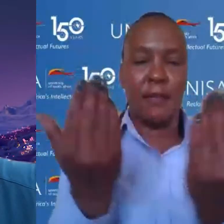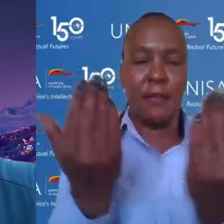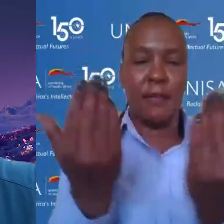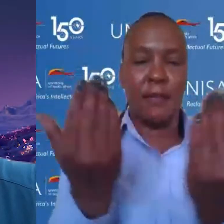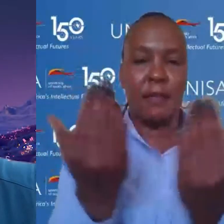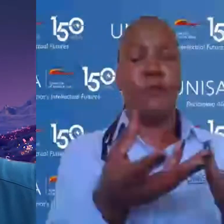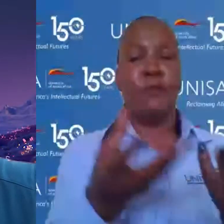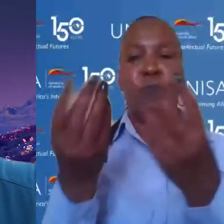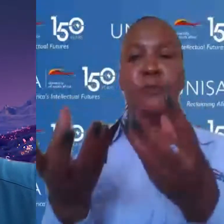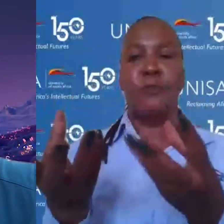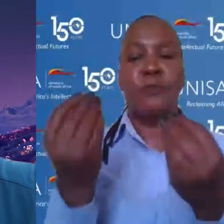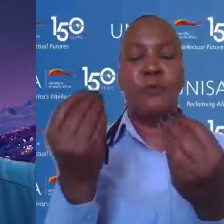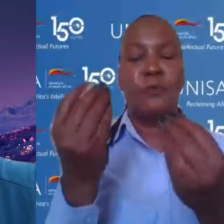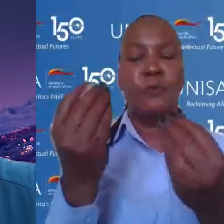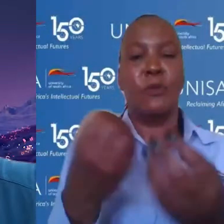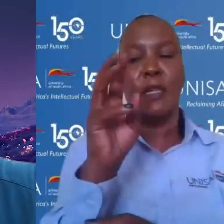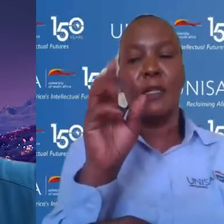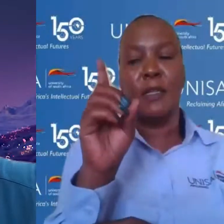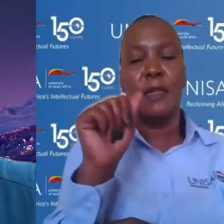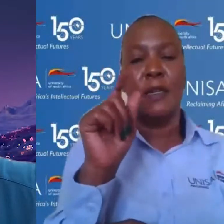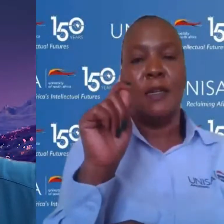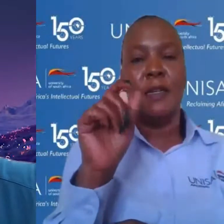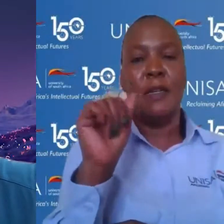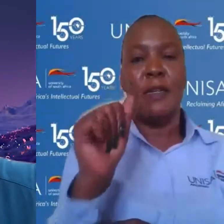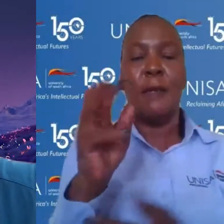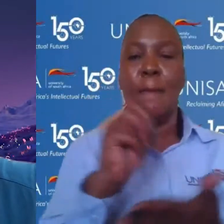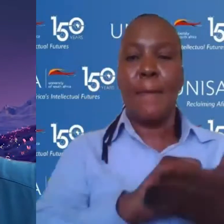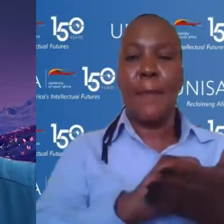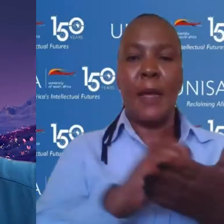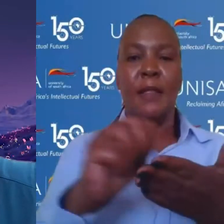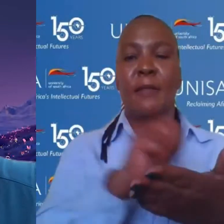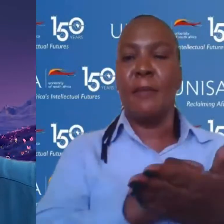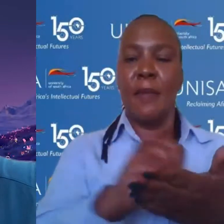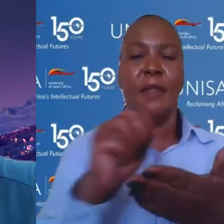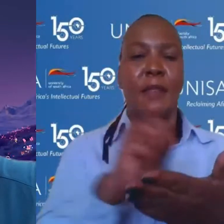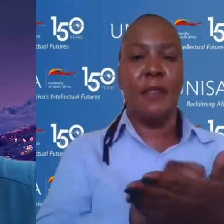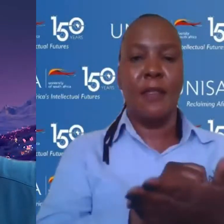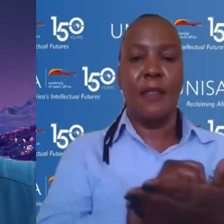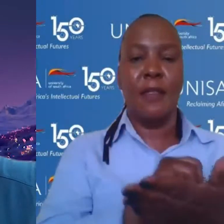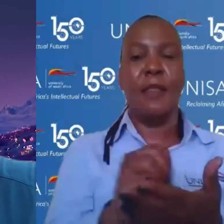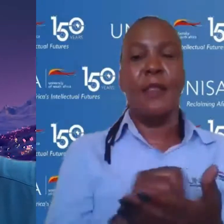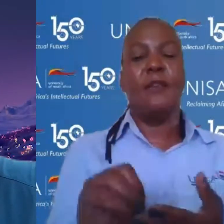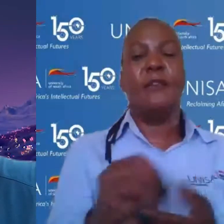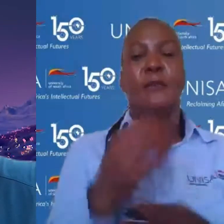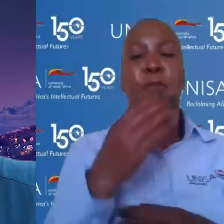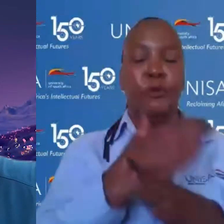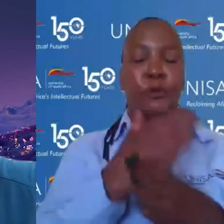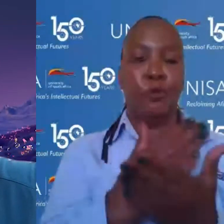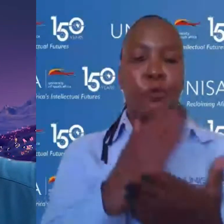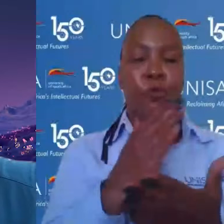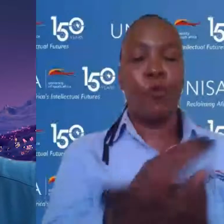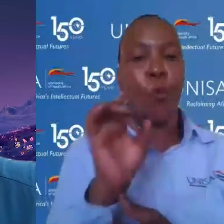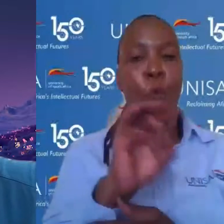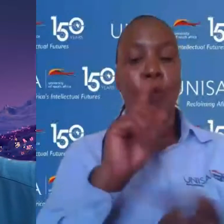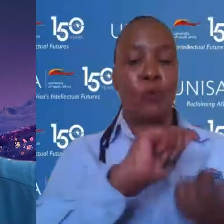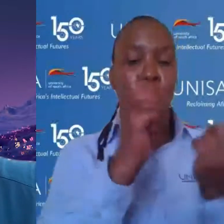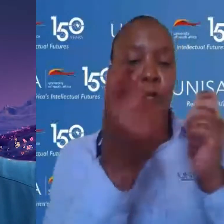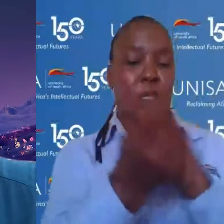mobile data on a monthly basis. Just make sure that if you do change your mobile number